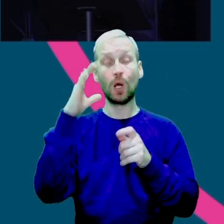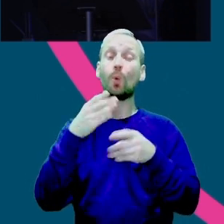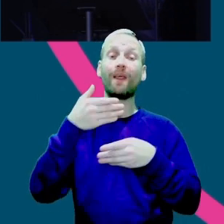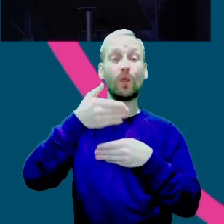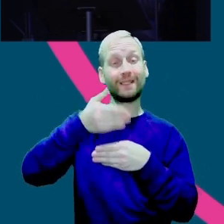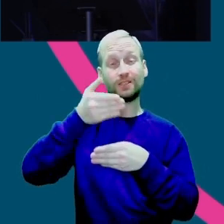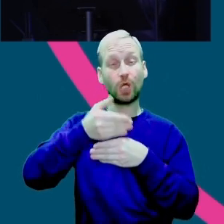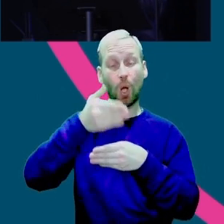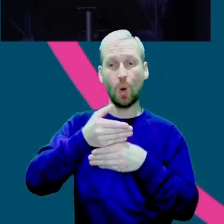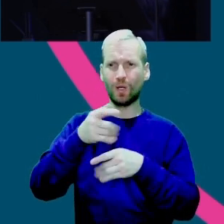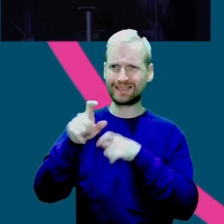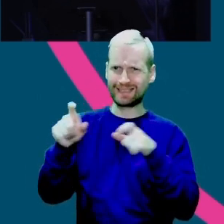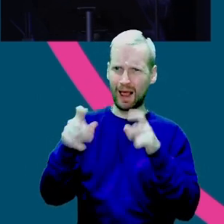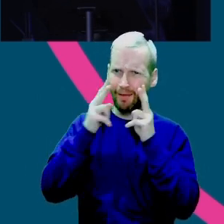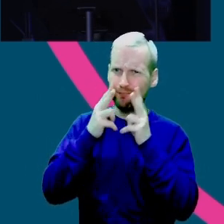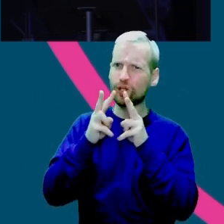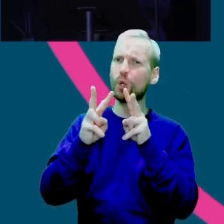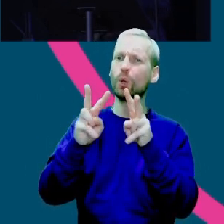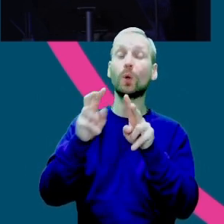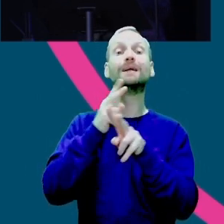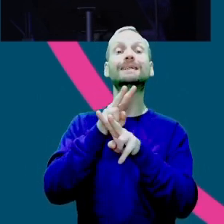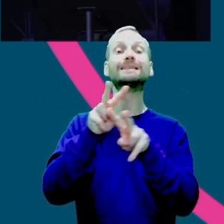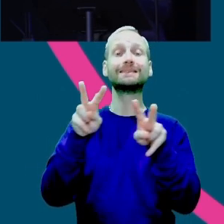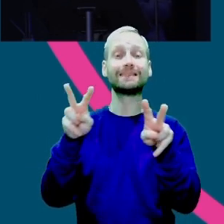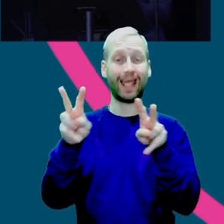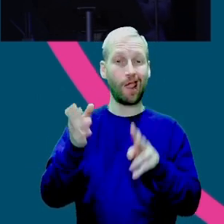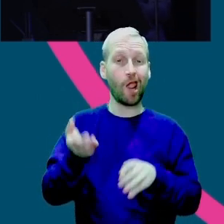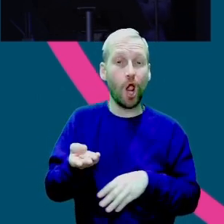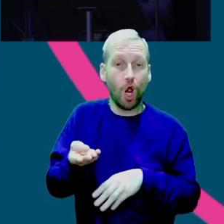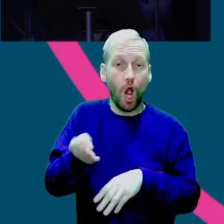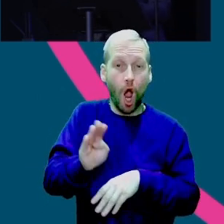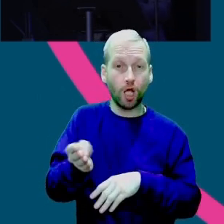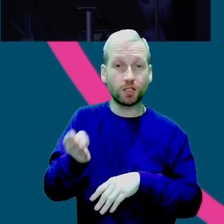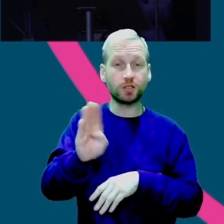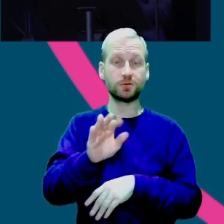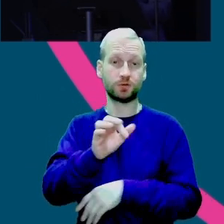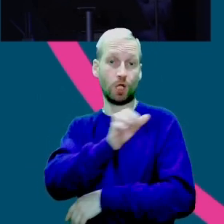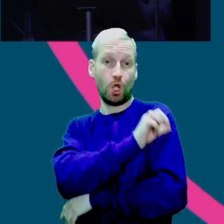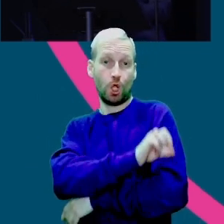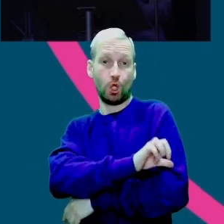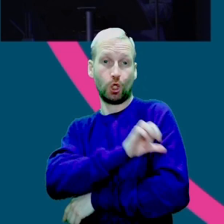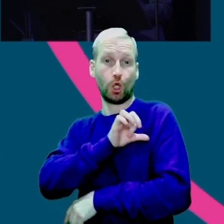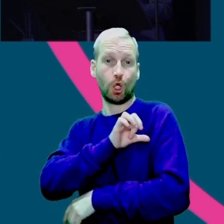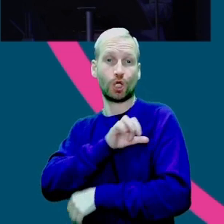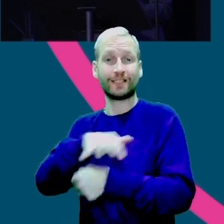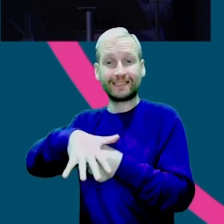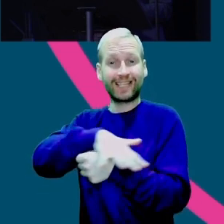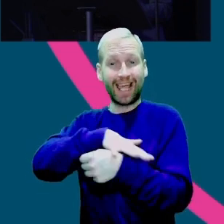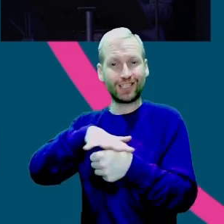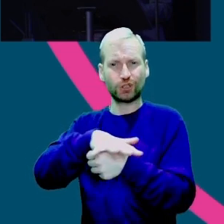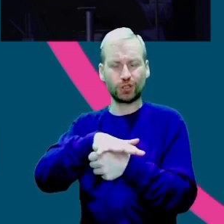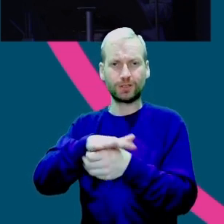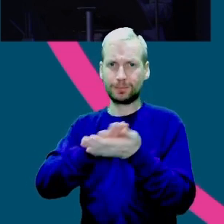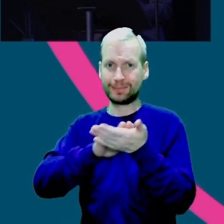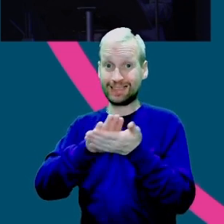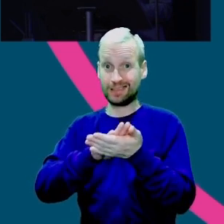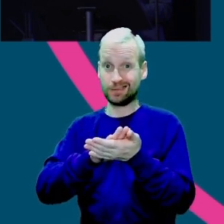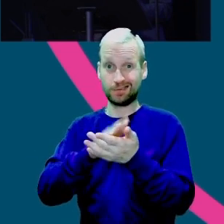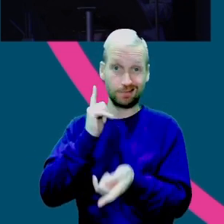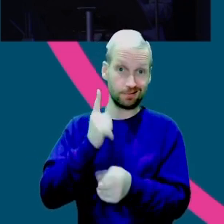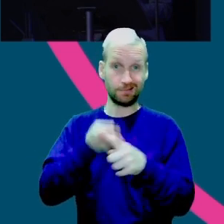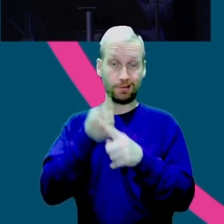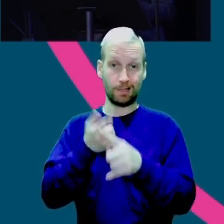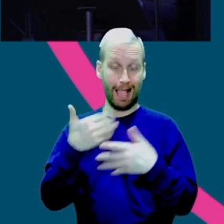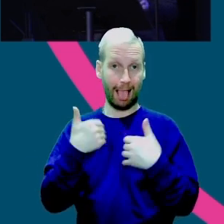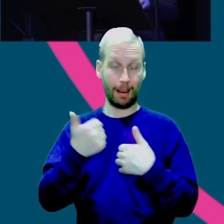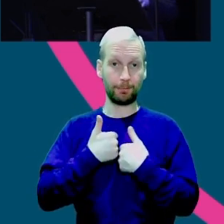in, so there's still that view out to the garden. There's a nurse's station within this bay as well, so there's immediate help and